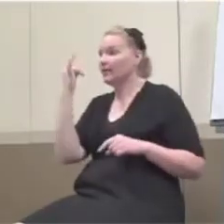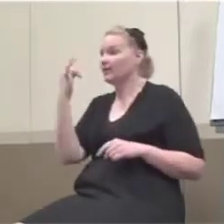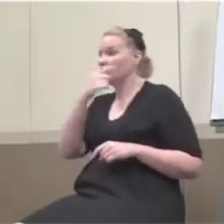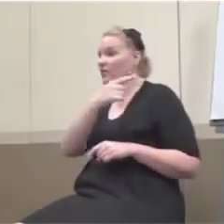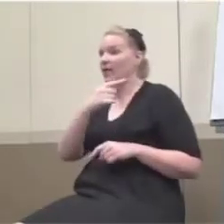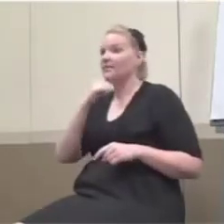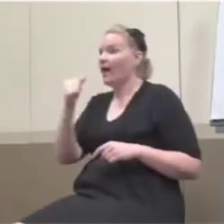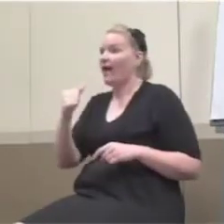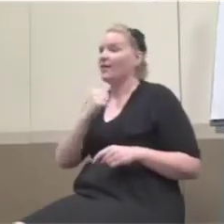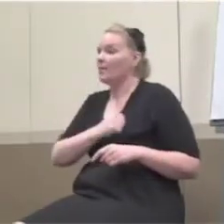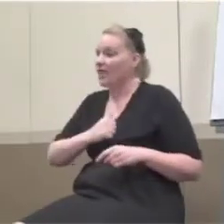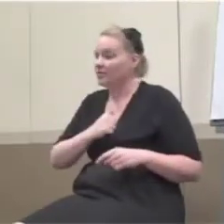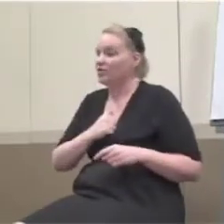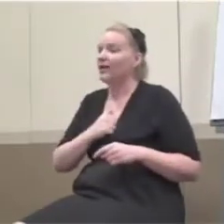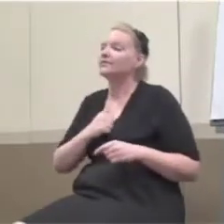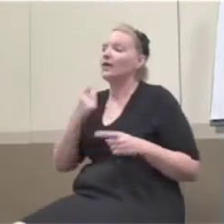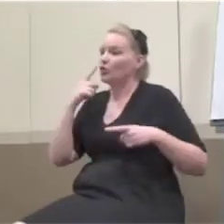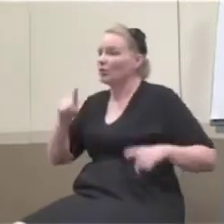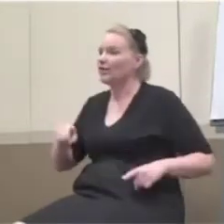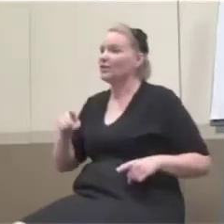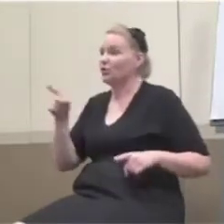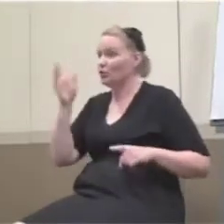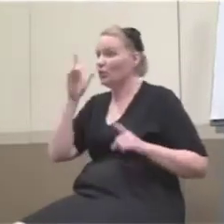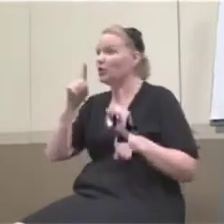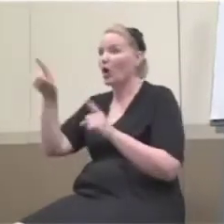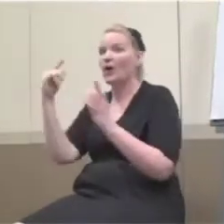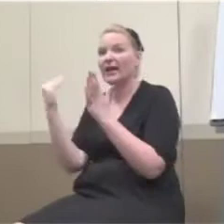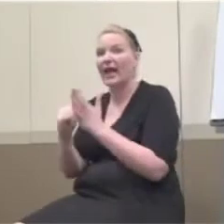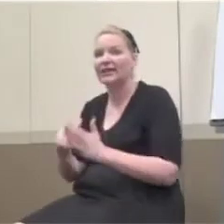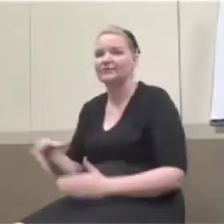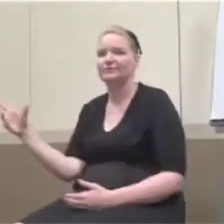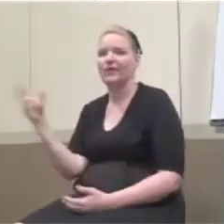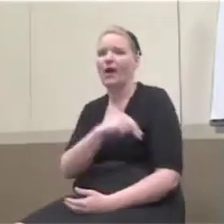back? No. Why?